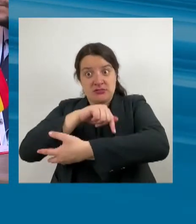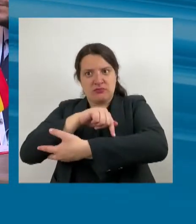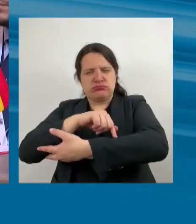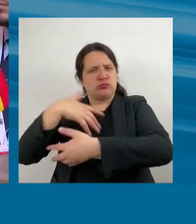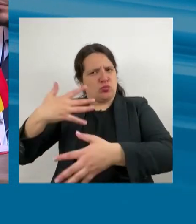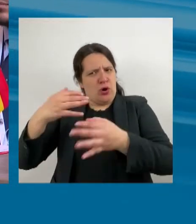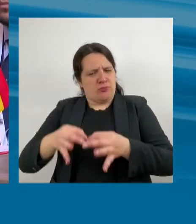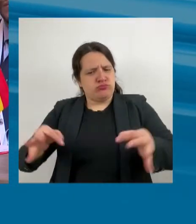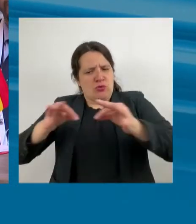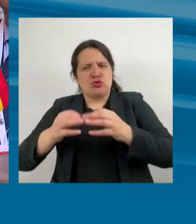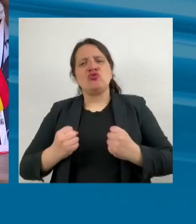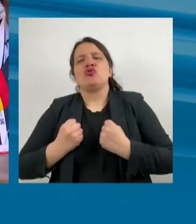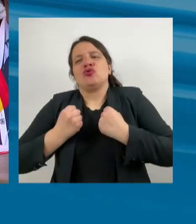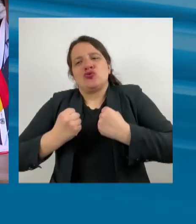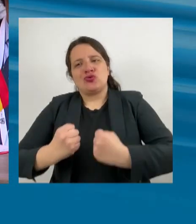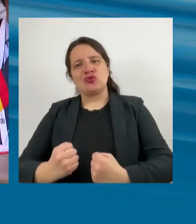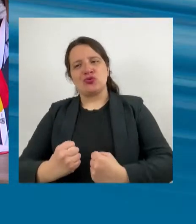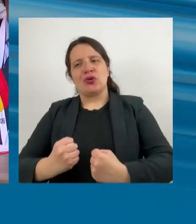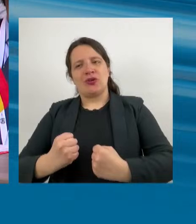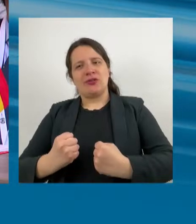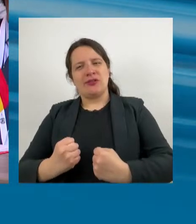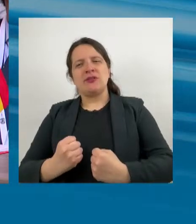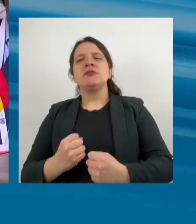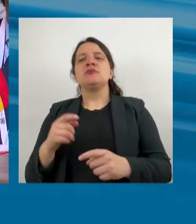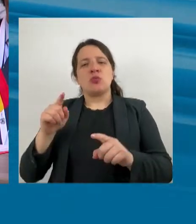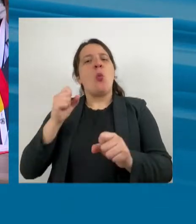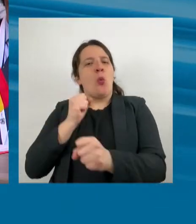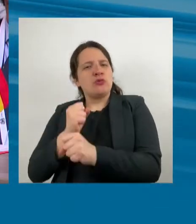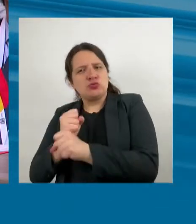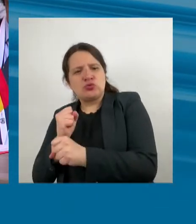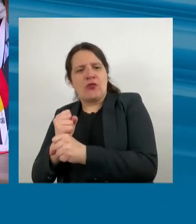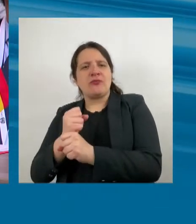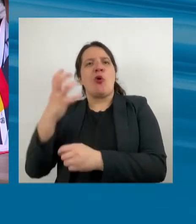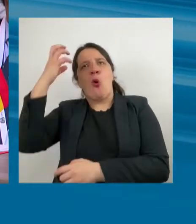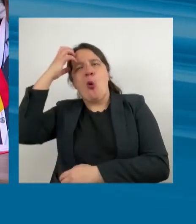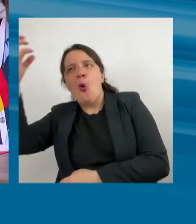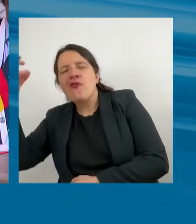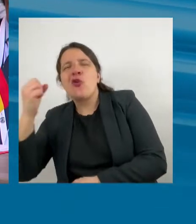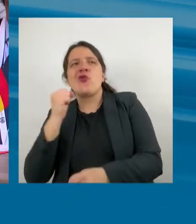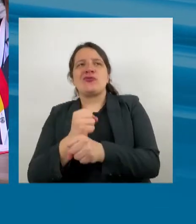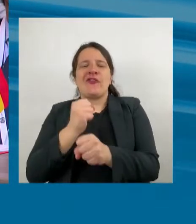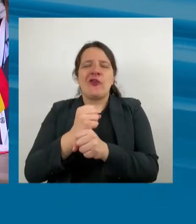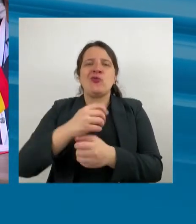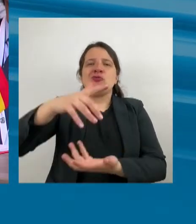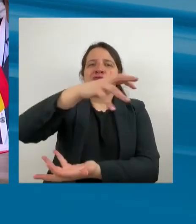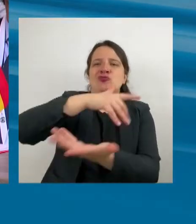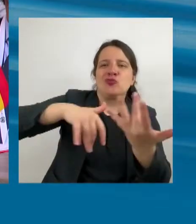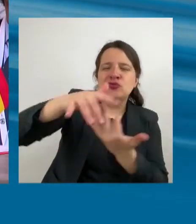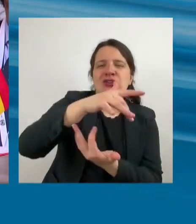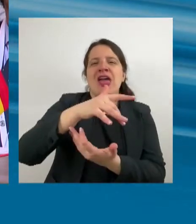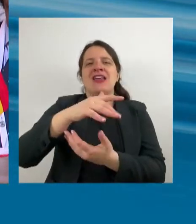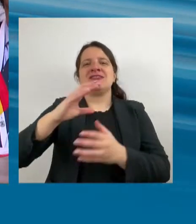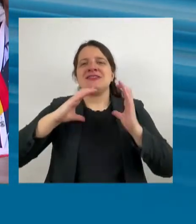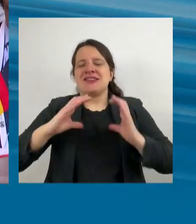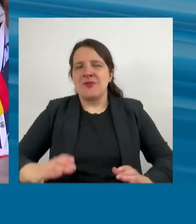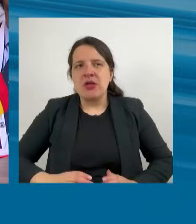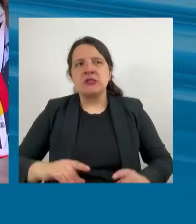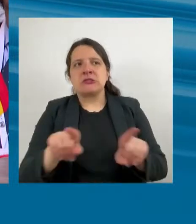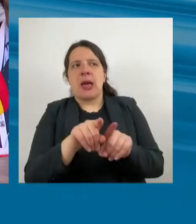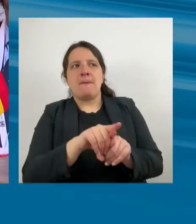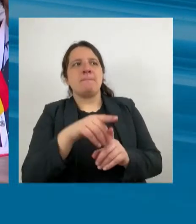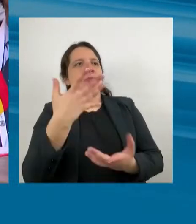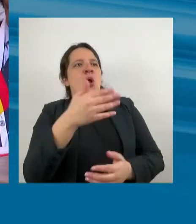done by governments, civil society, and the private sectors across Latin America and the Caribbean to